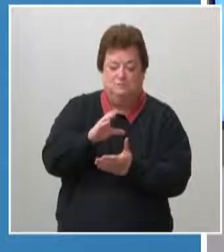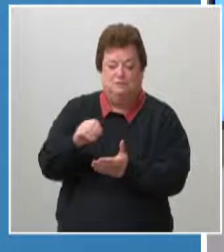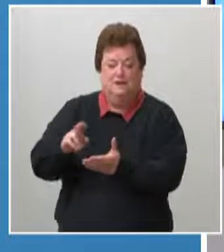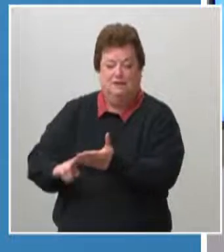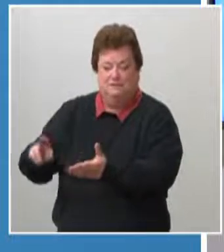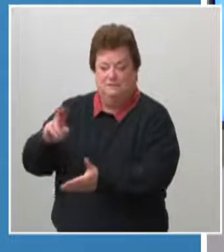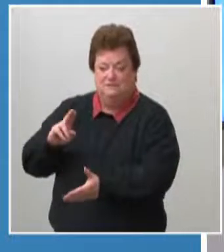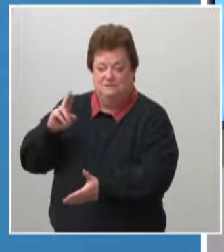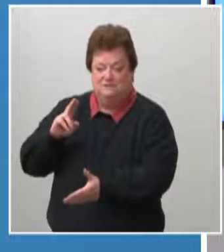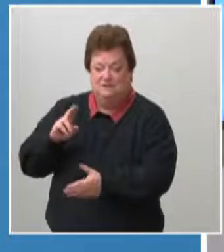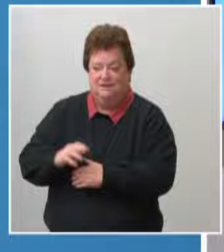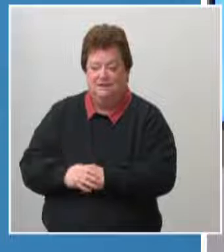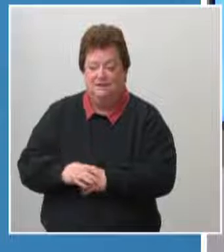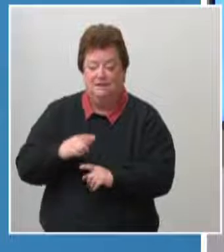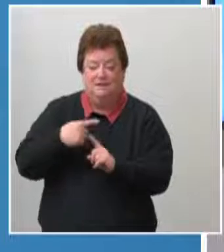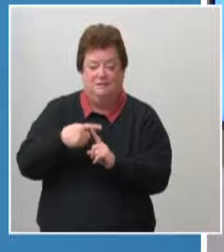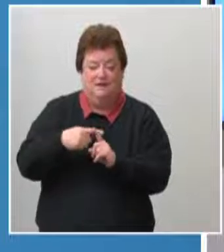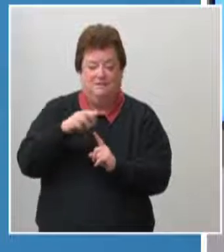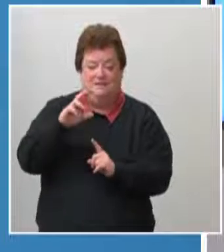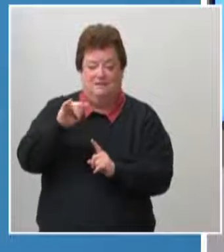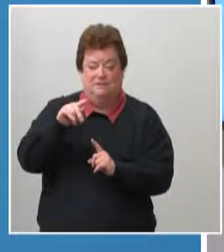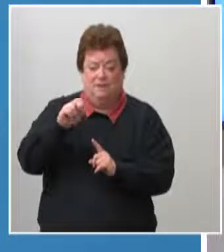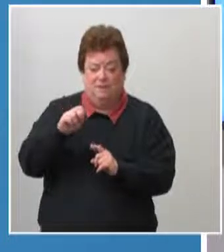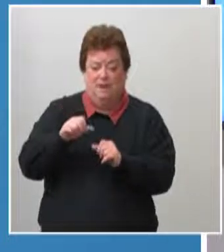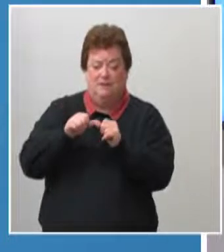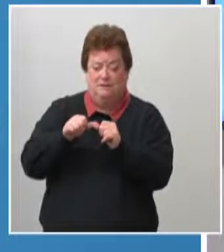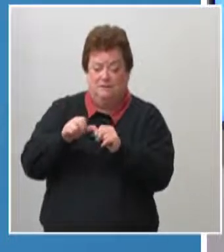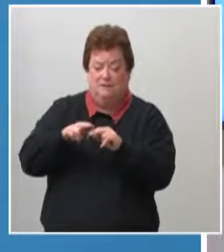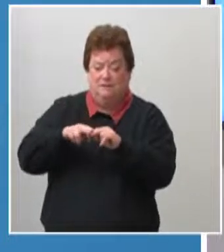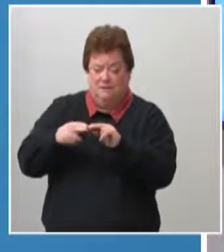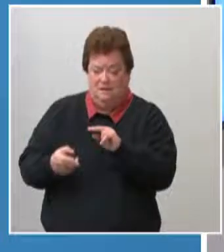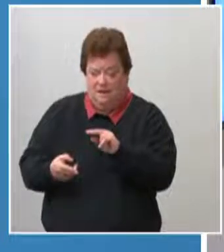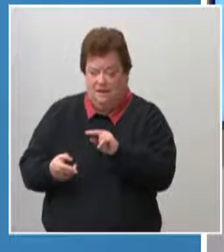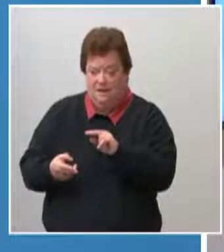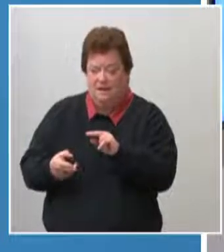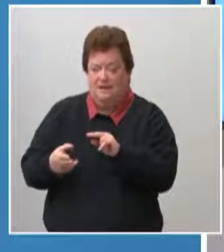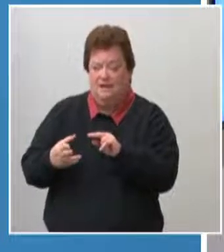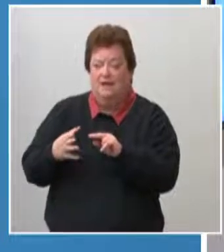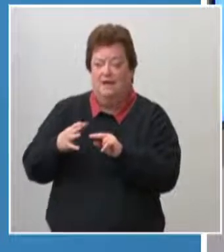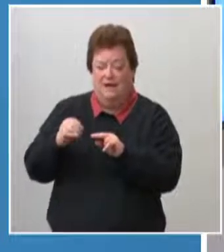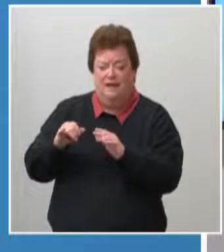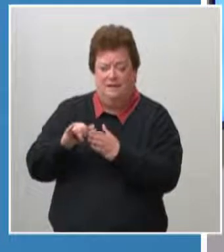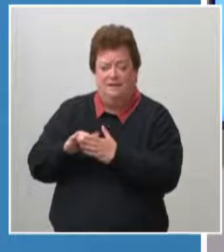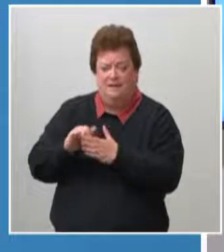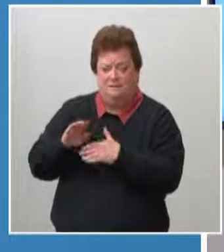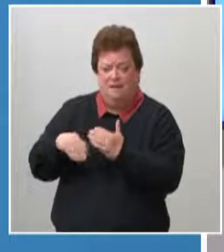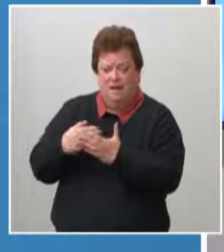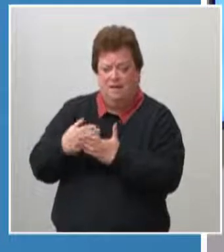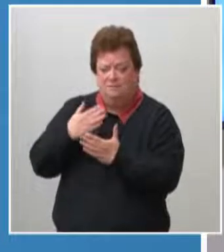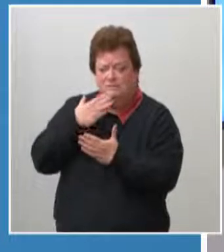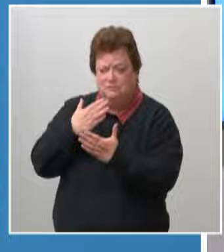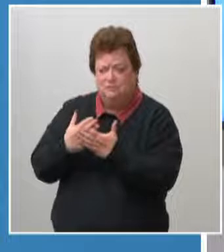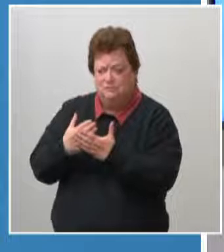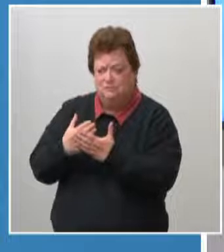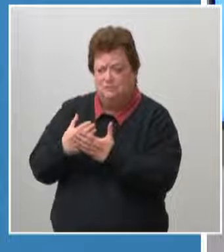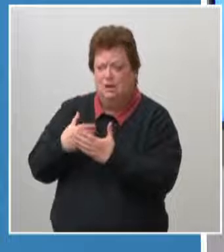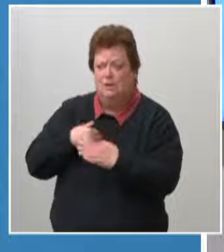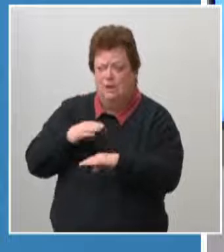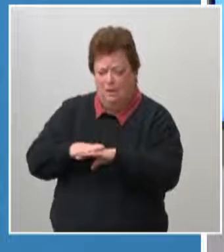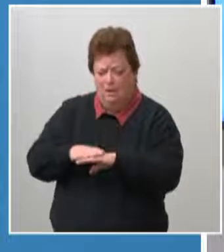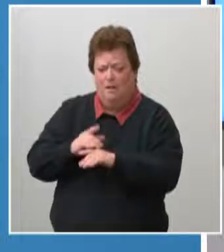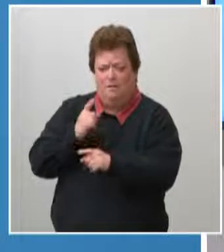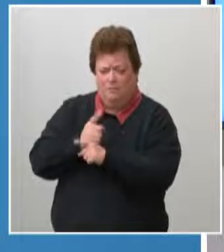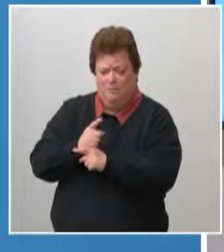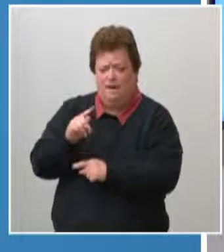university. The positivity rate further declined, and these are all good signs, and we're on the right